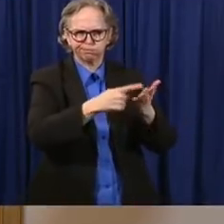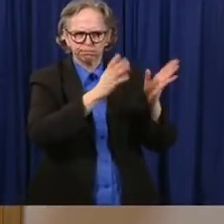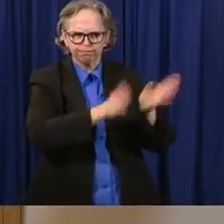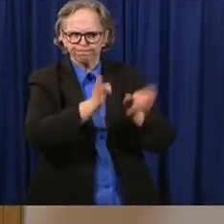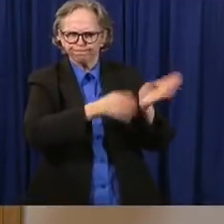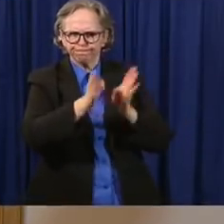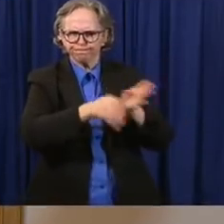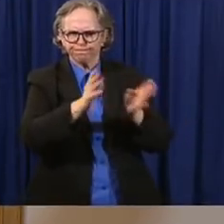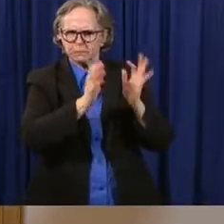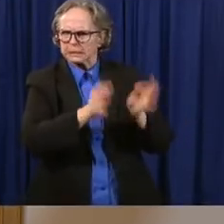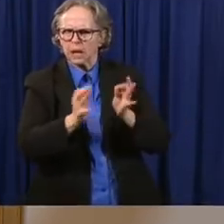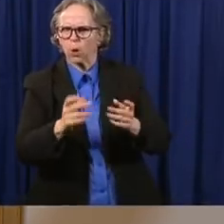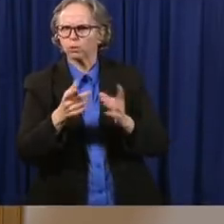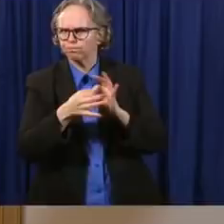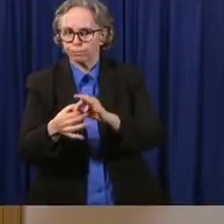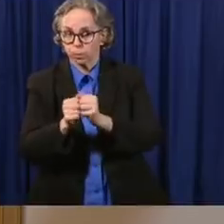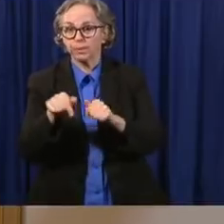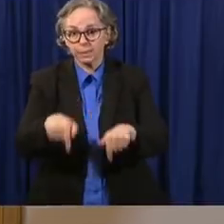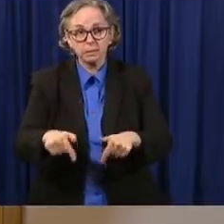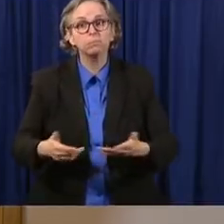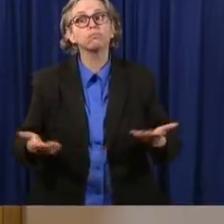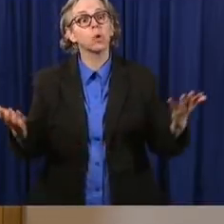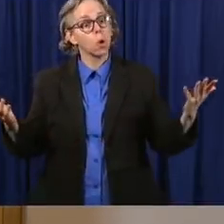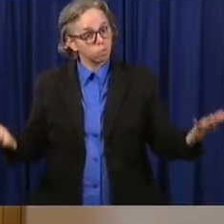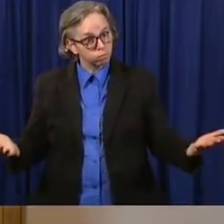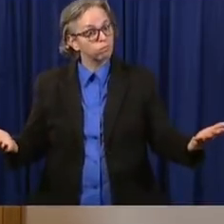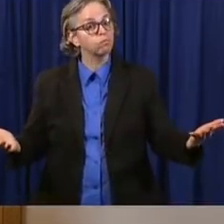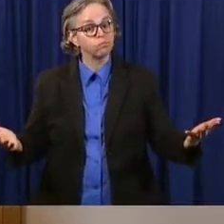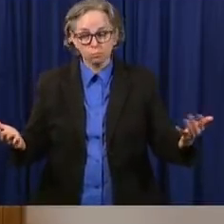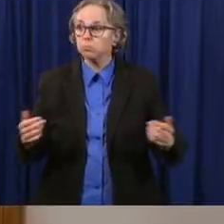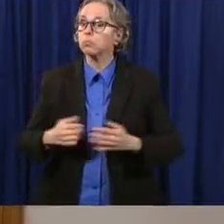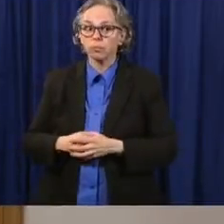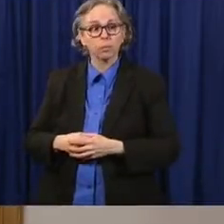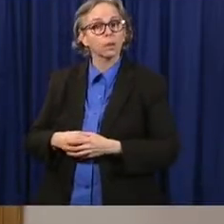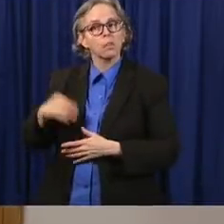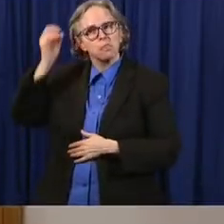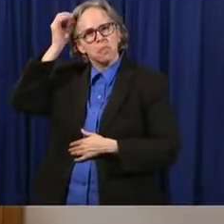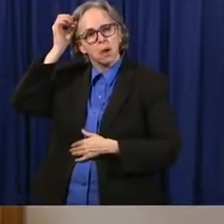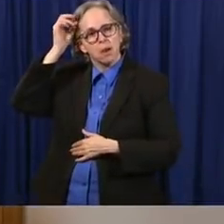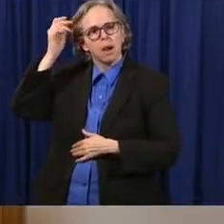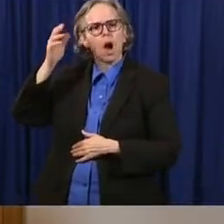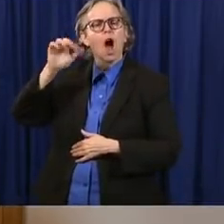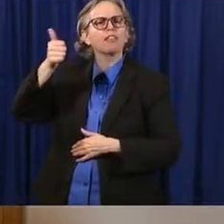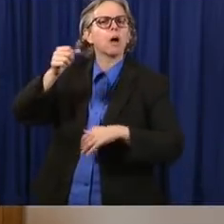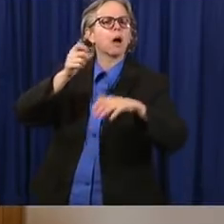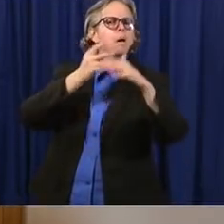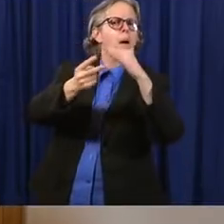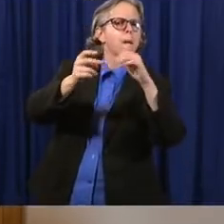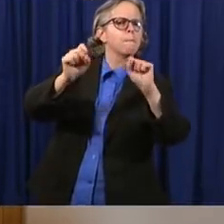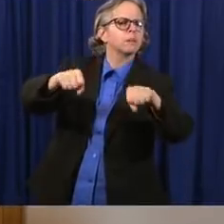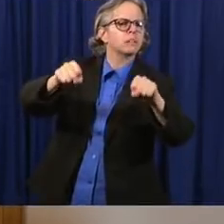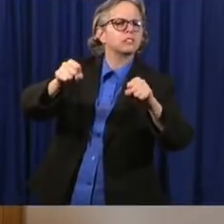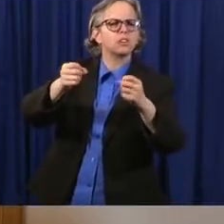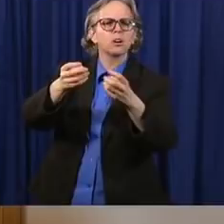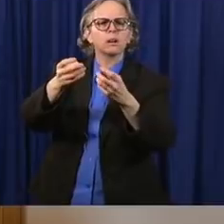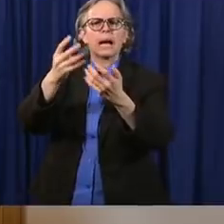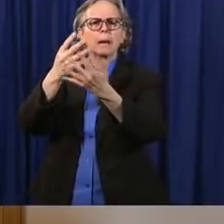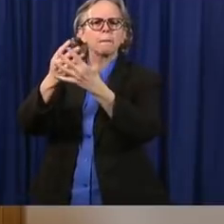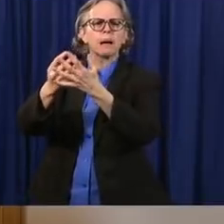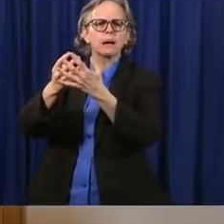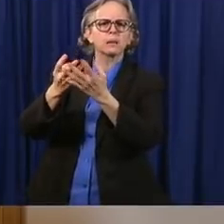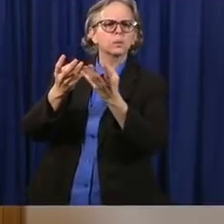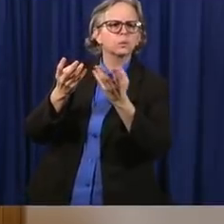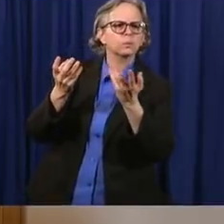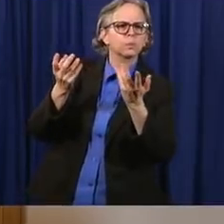to that. So we are also looking at other potential inmates as far as the ability to